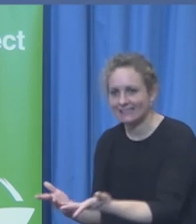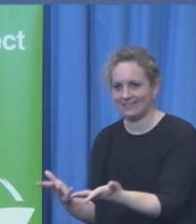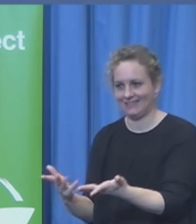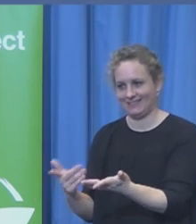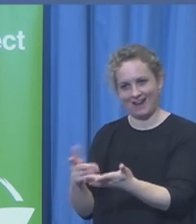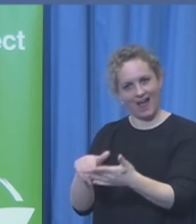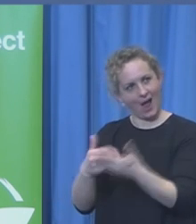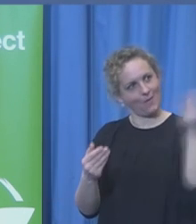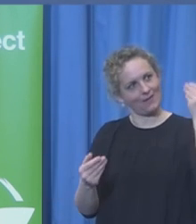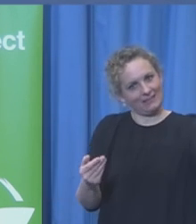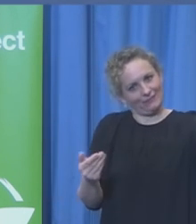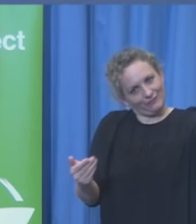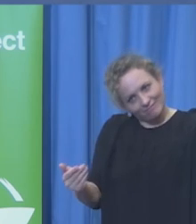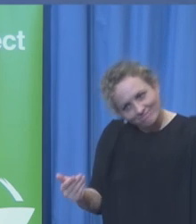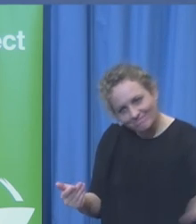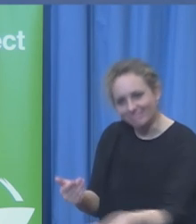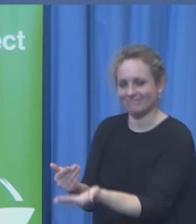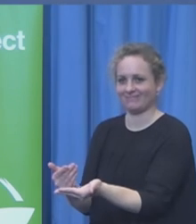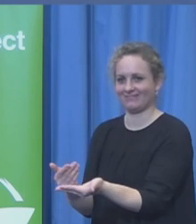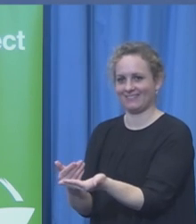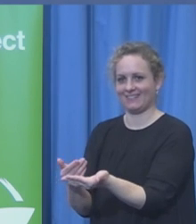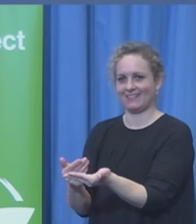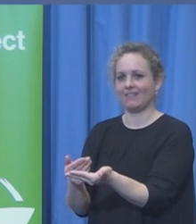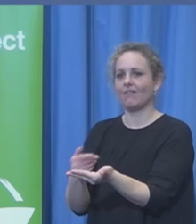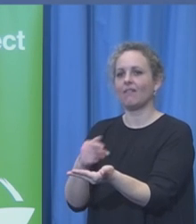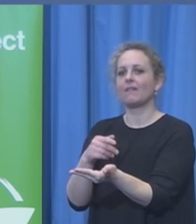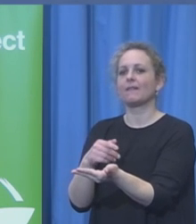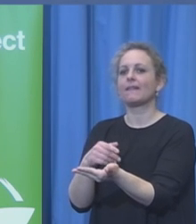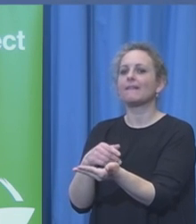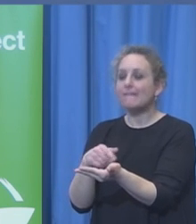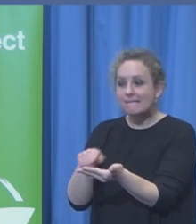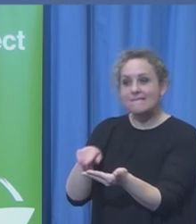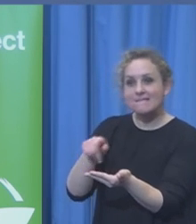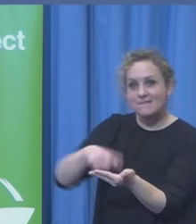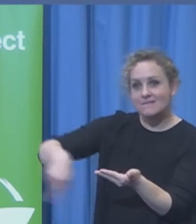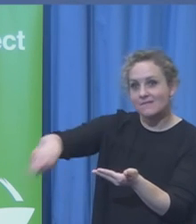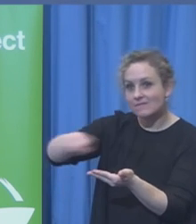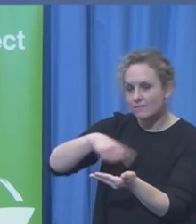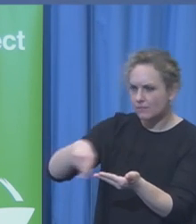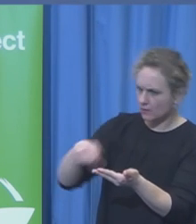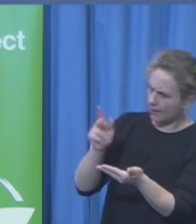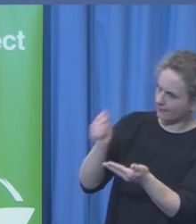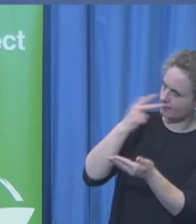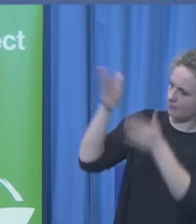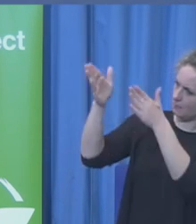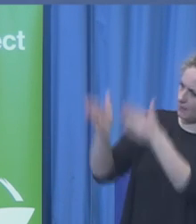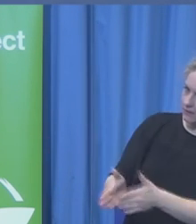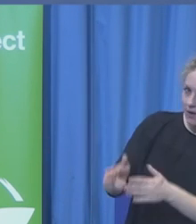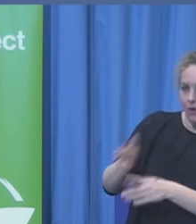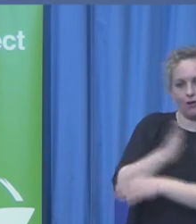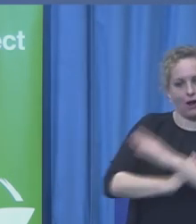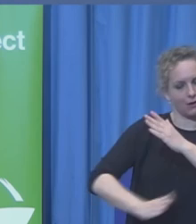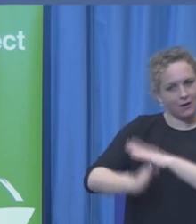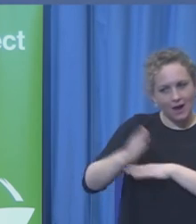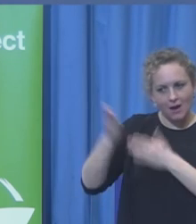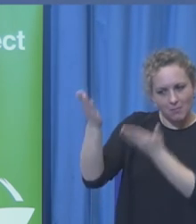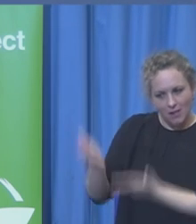with disability and yeah, this, yeah,